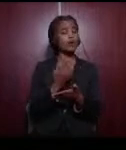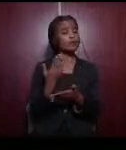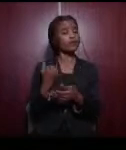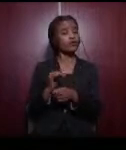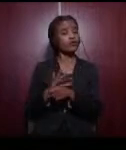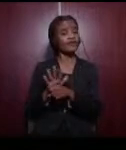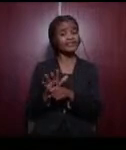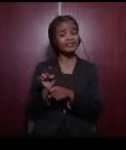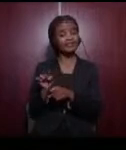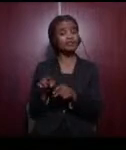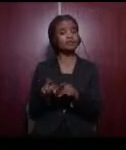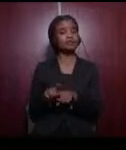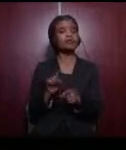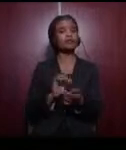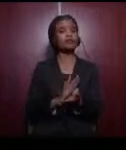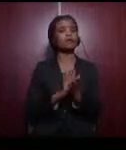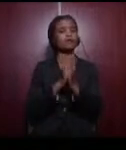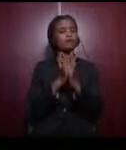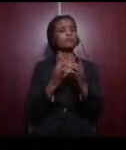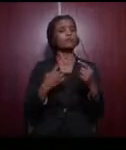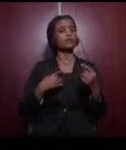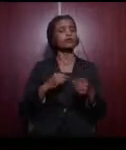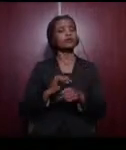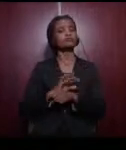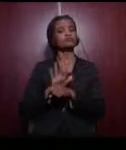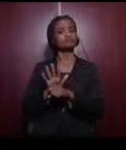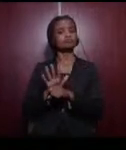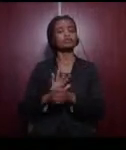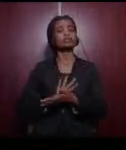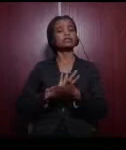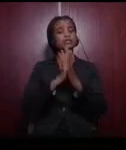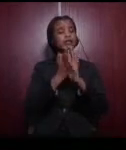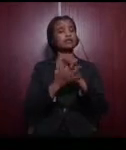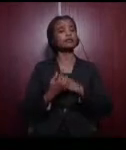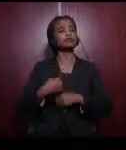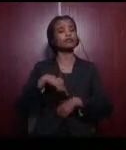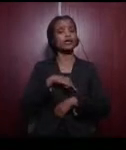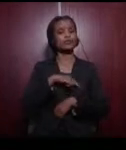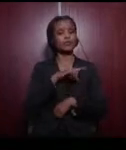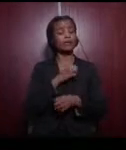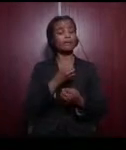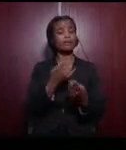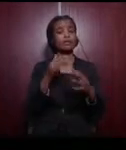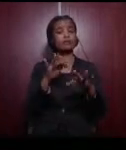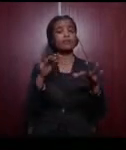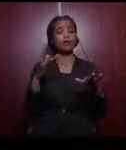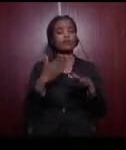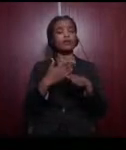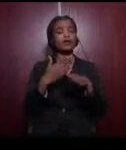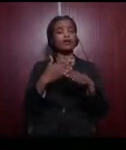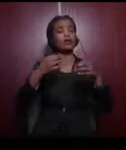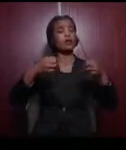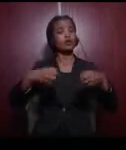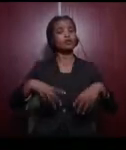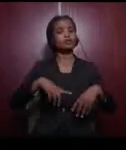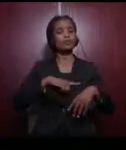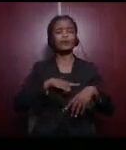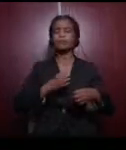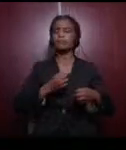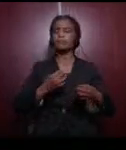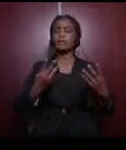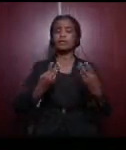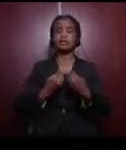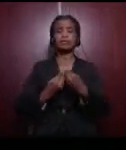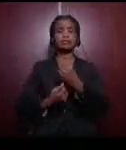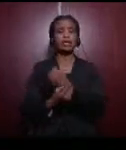us. Lot of people ba feletswe ke mesebetsi, and re na le ntho tse ngata tse le reng di a etsala, and e entse hore le crime e be